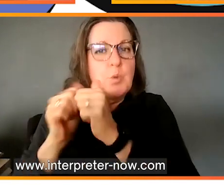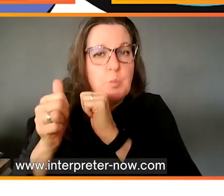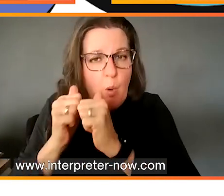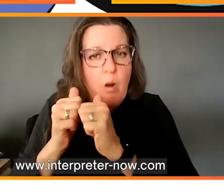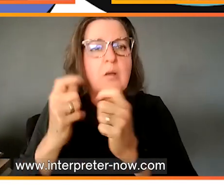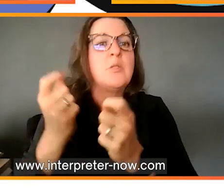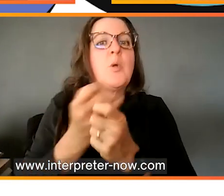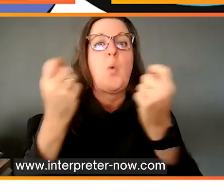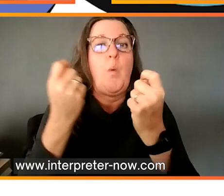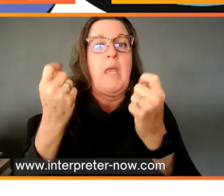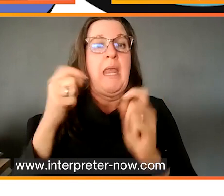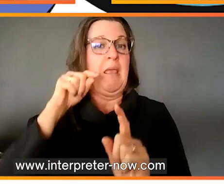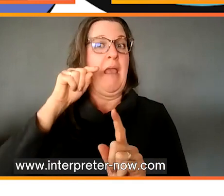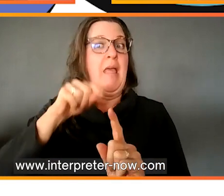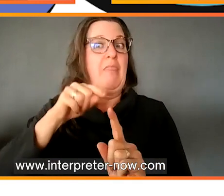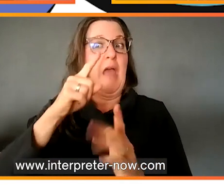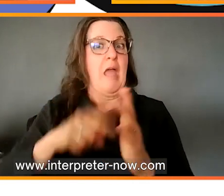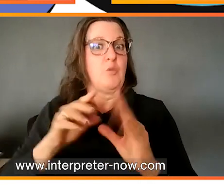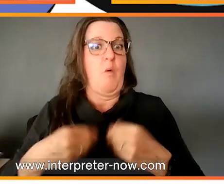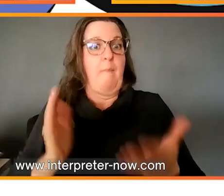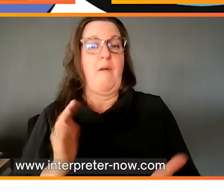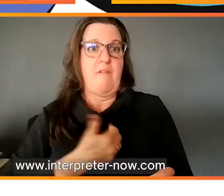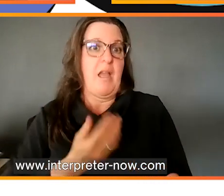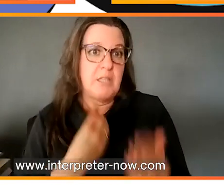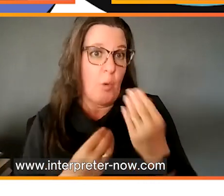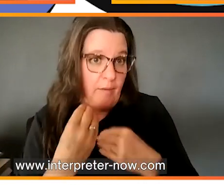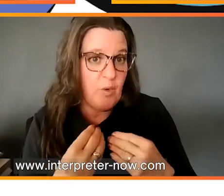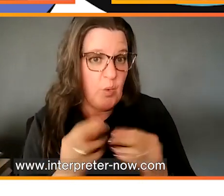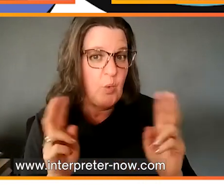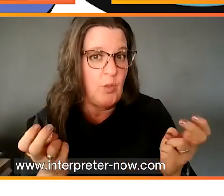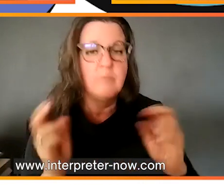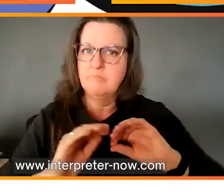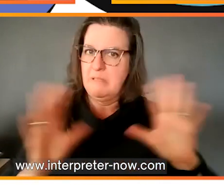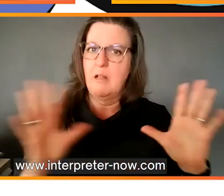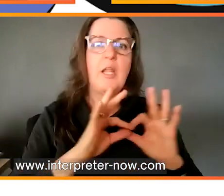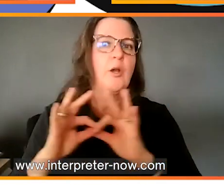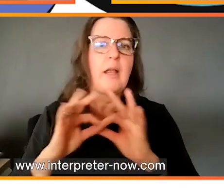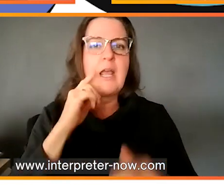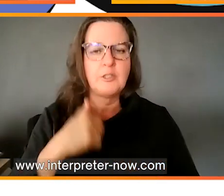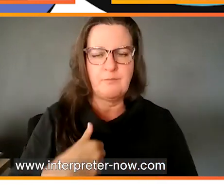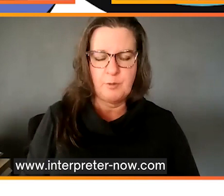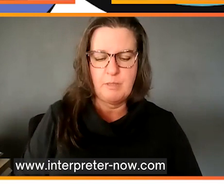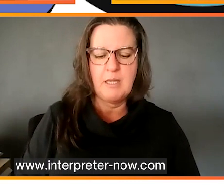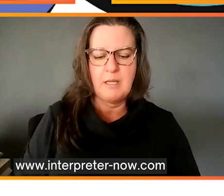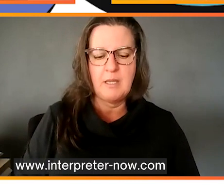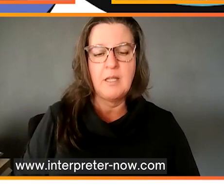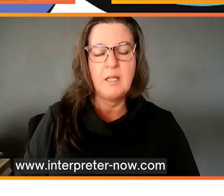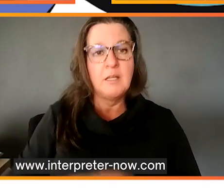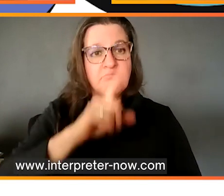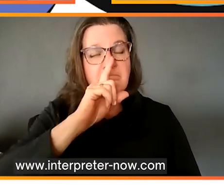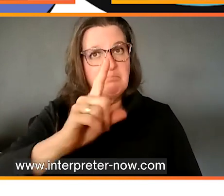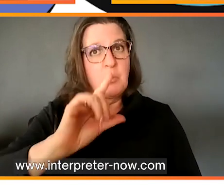really boded well for me through life. That idea of head down, bust your butt, do good